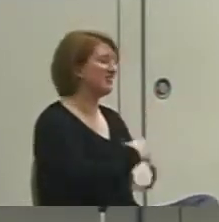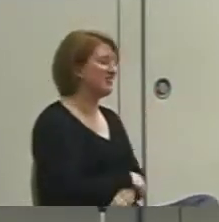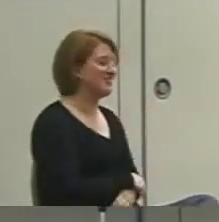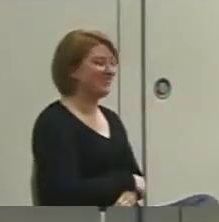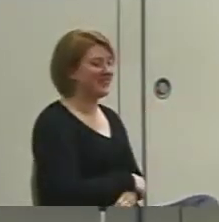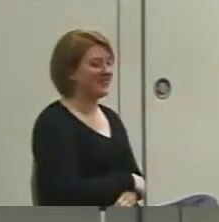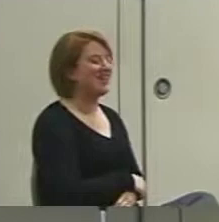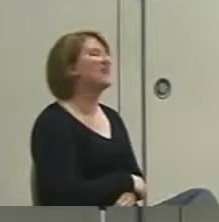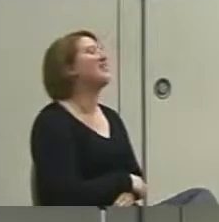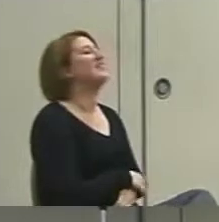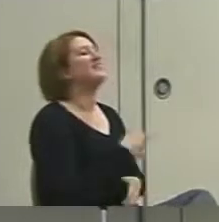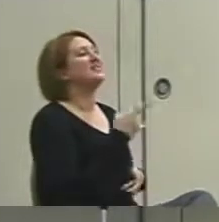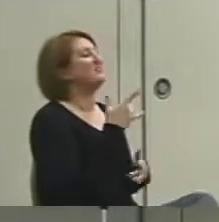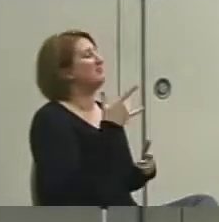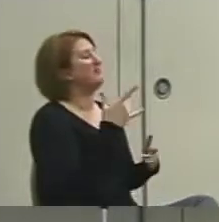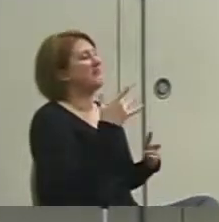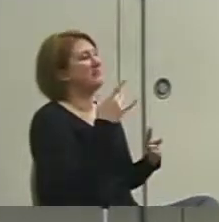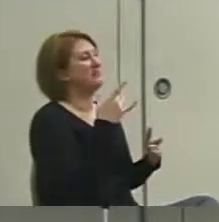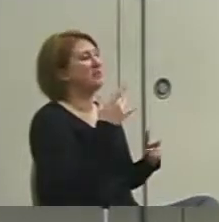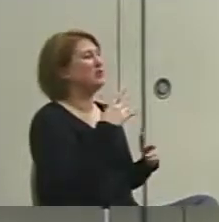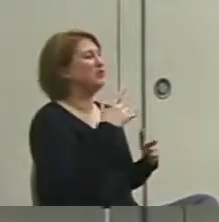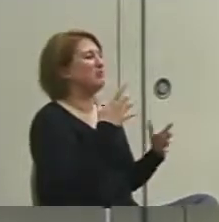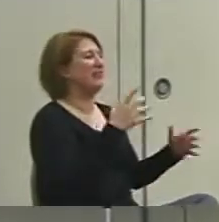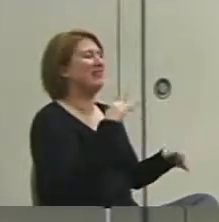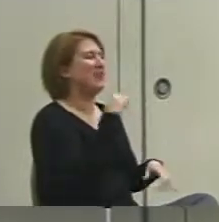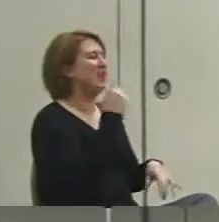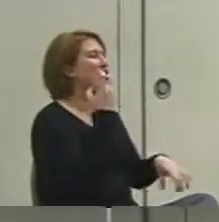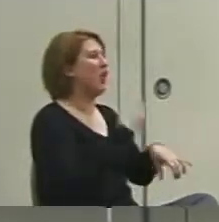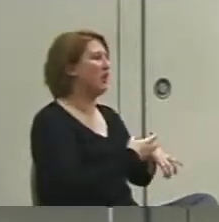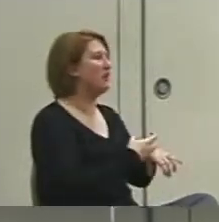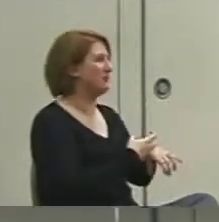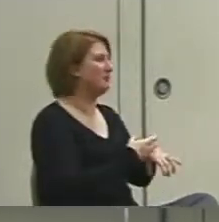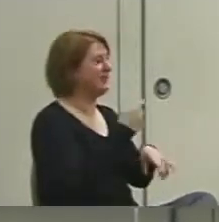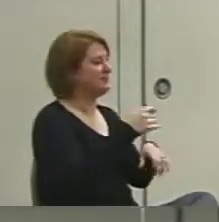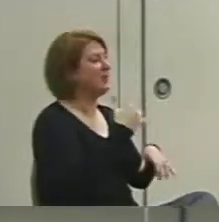went to algebra and worked your way up. And I think that's what you have to think about.